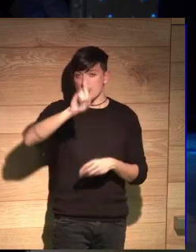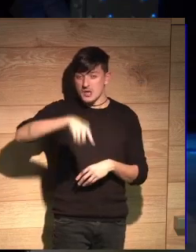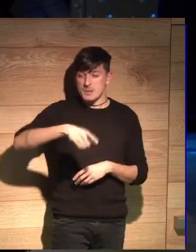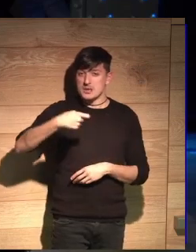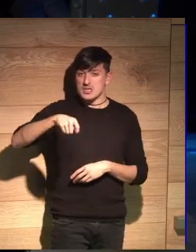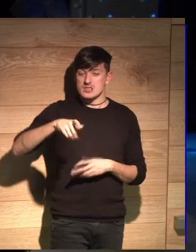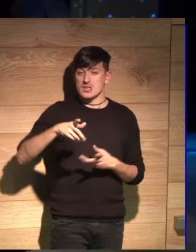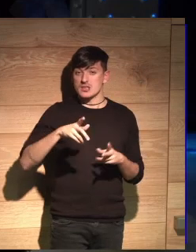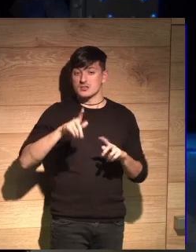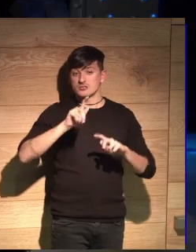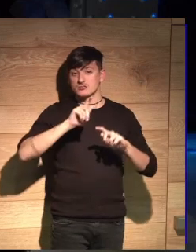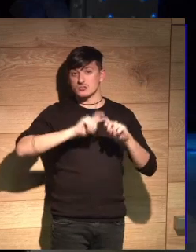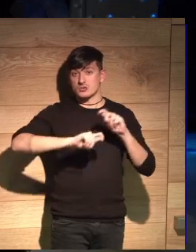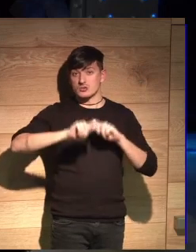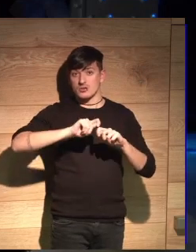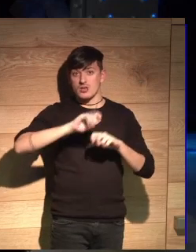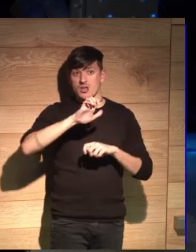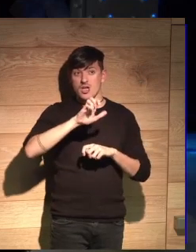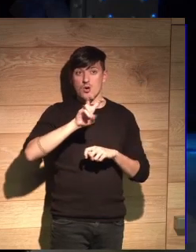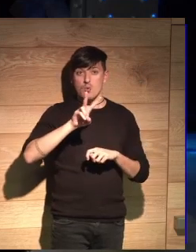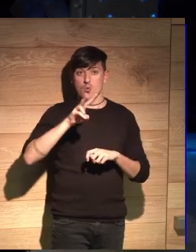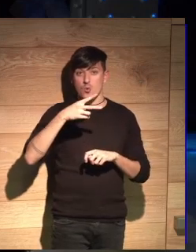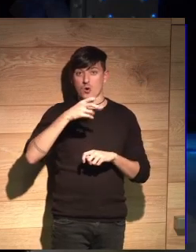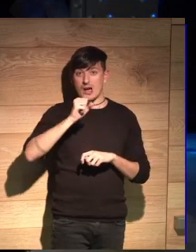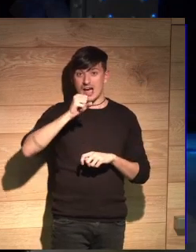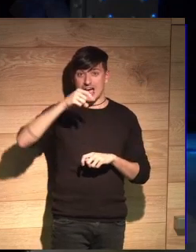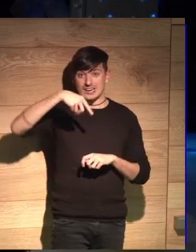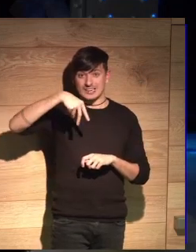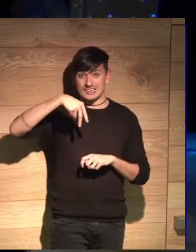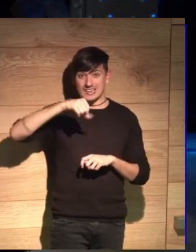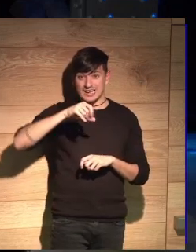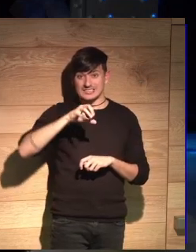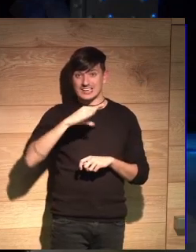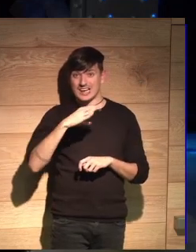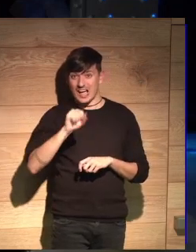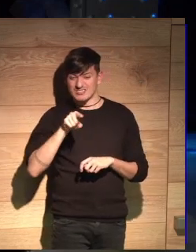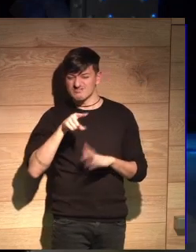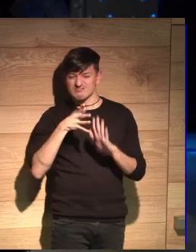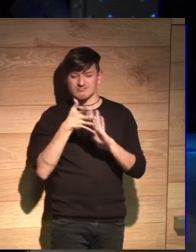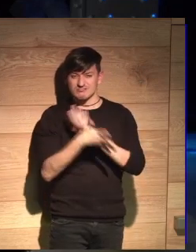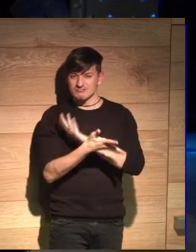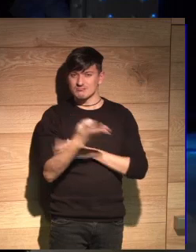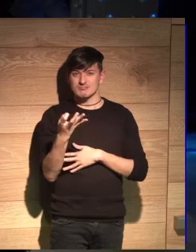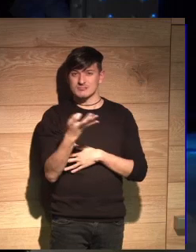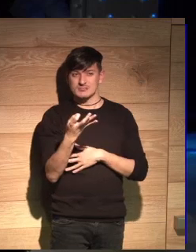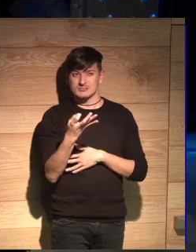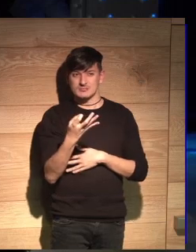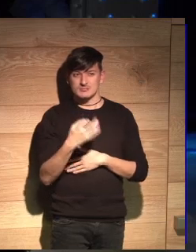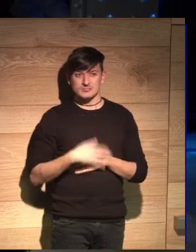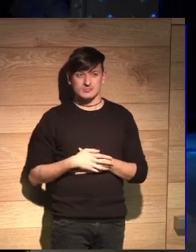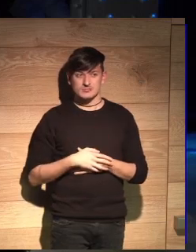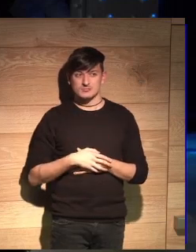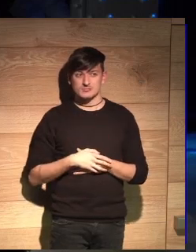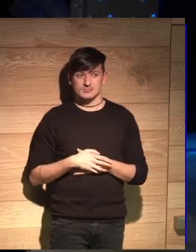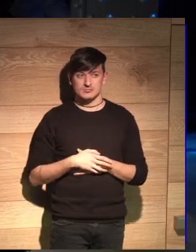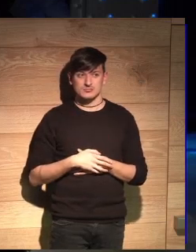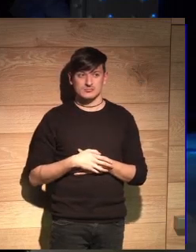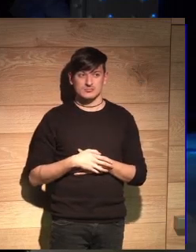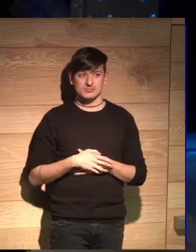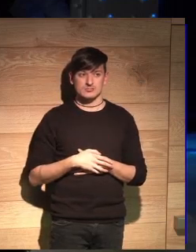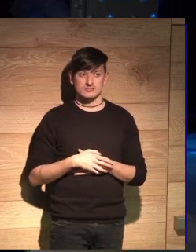but he was also of the Eugenesic Society. Eugenesics consists on, as it